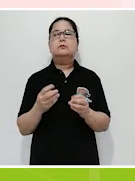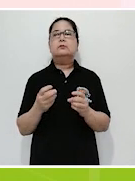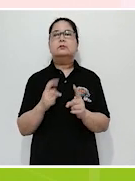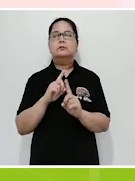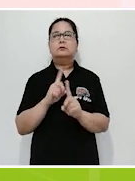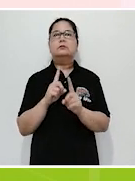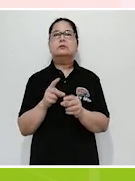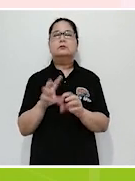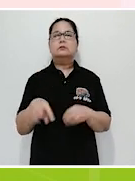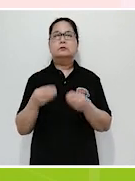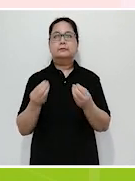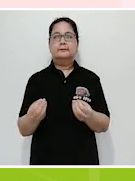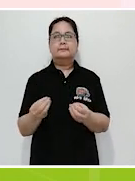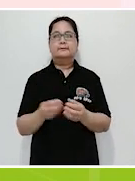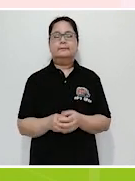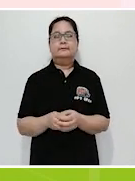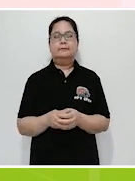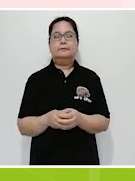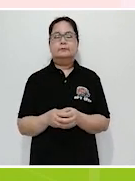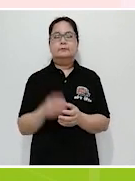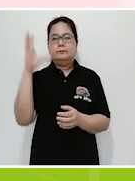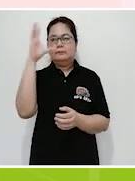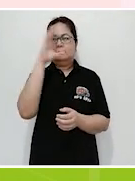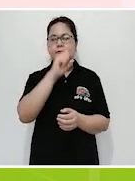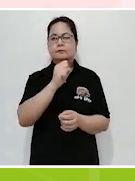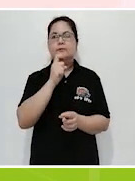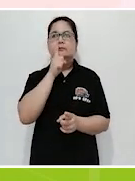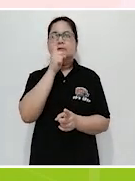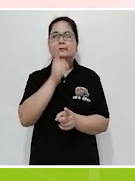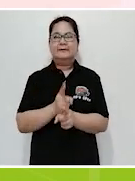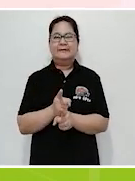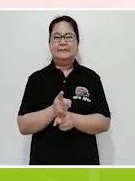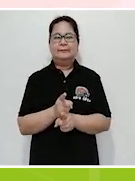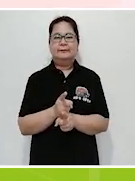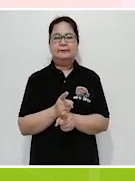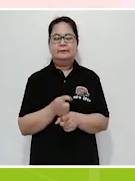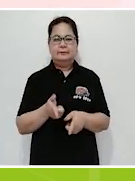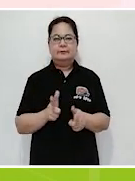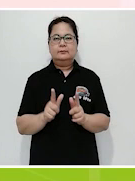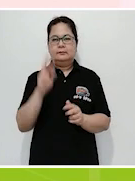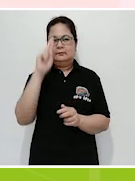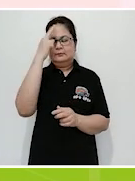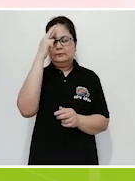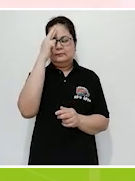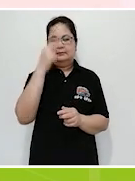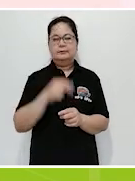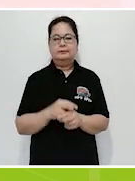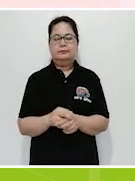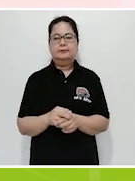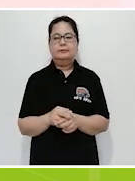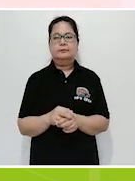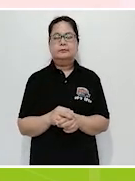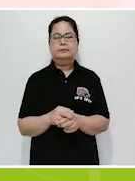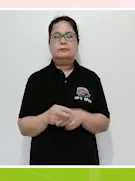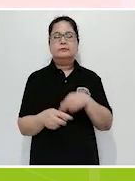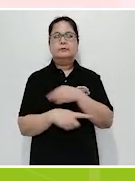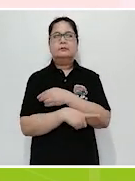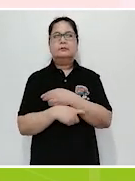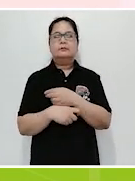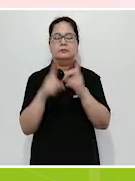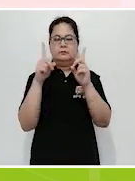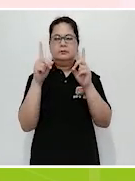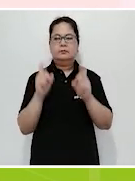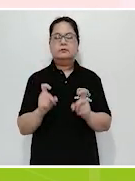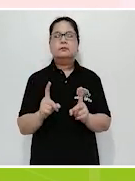more answers are being given. Your predictions are correct. But let me remind you, cheating during